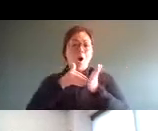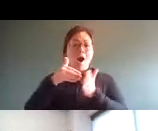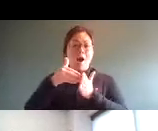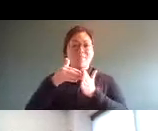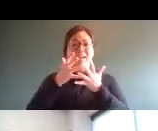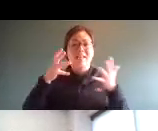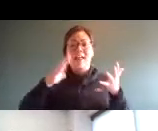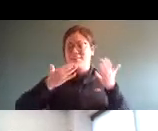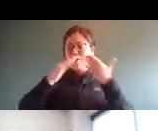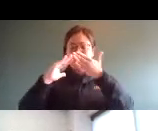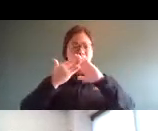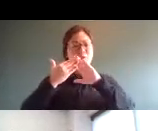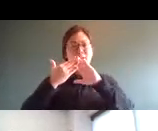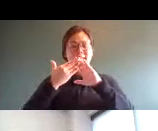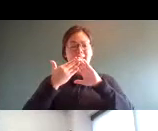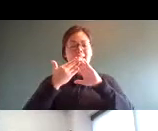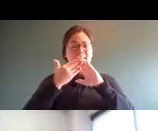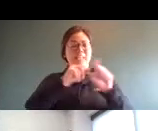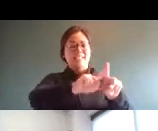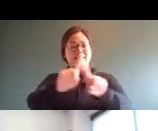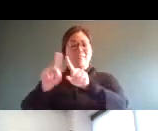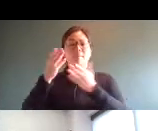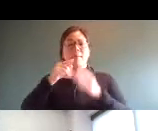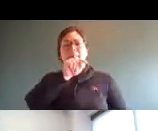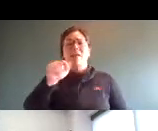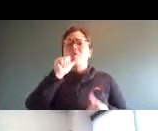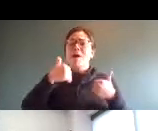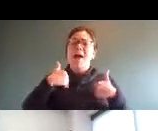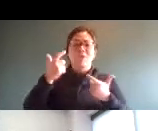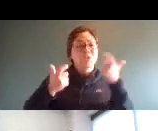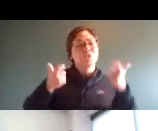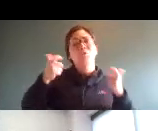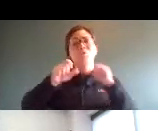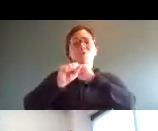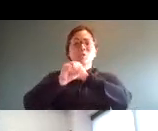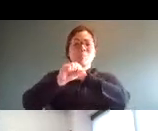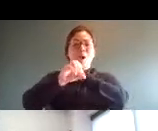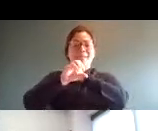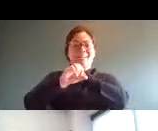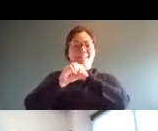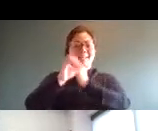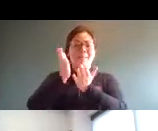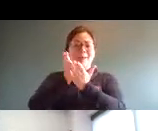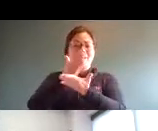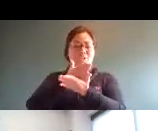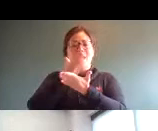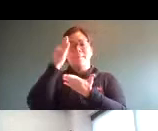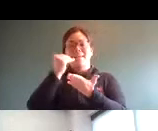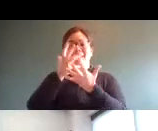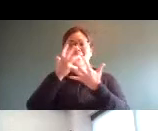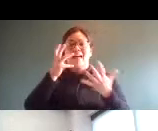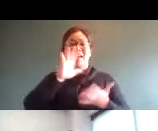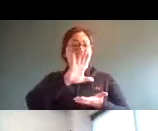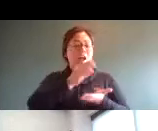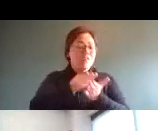our community organizations don't have a huge marketing budget, right? Because they're allocating a lot of